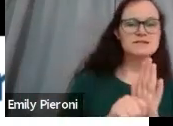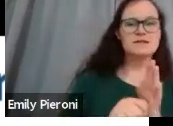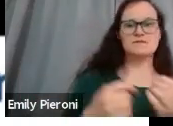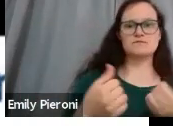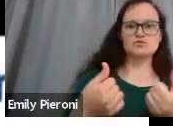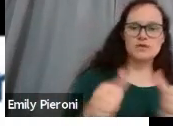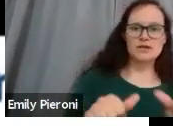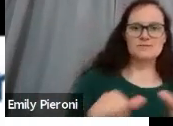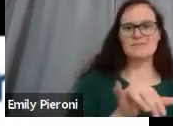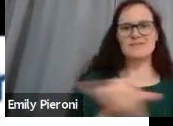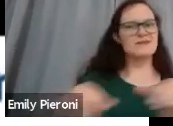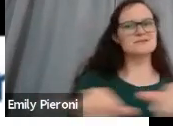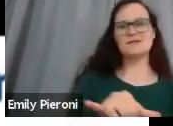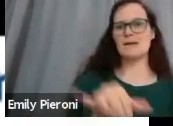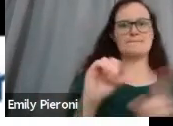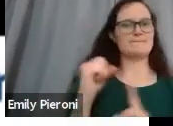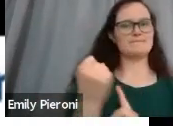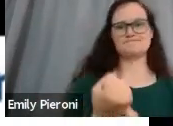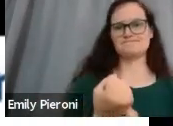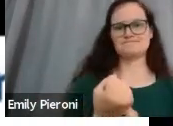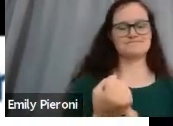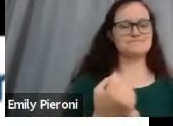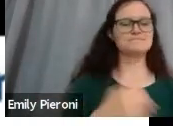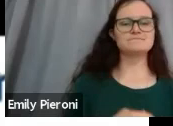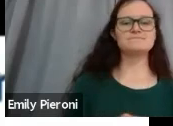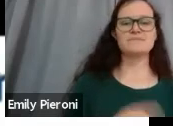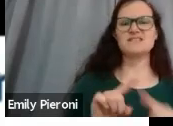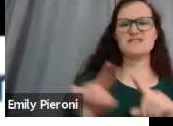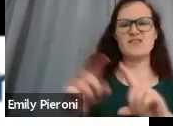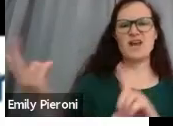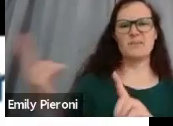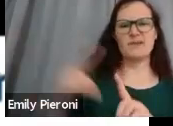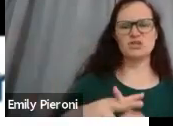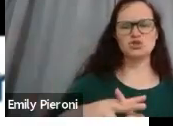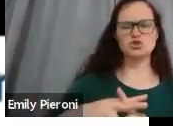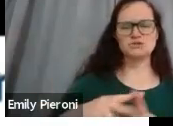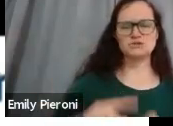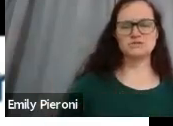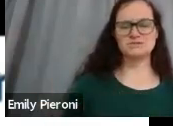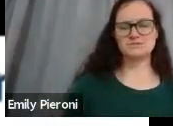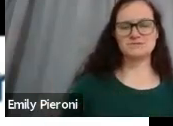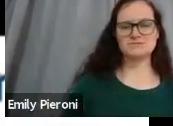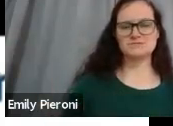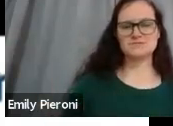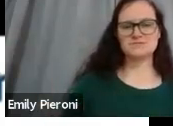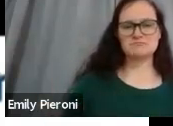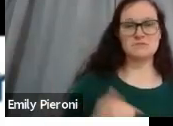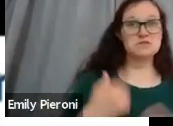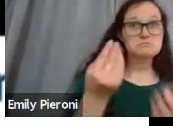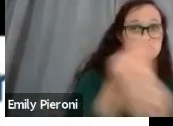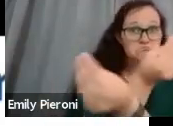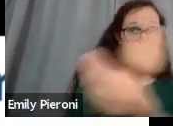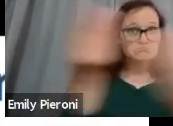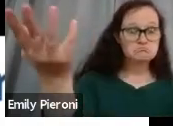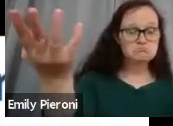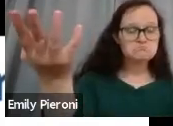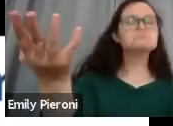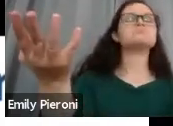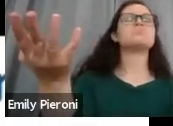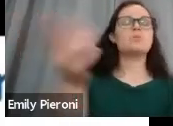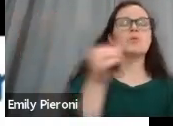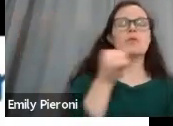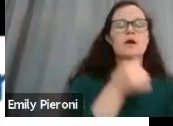resources for applications. And I just wanted to let you know that we're not looking